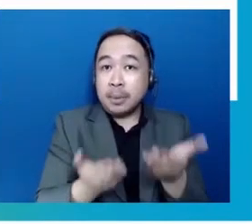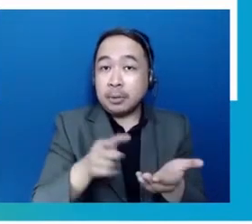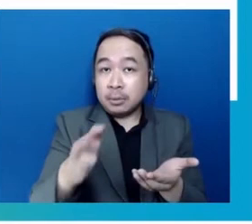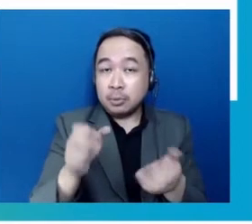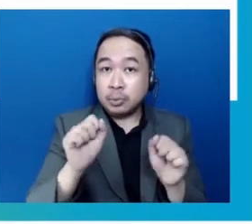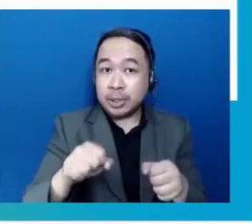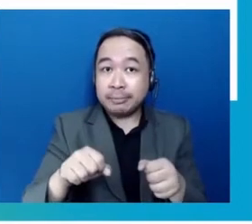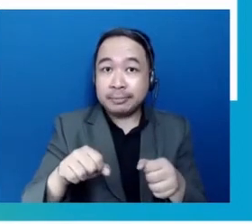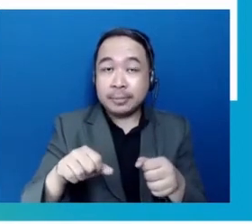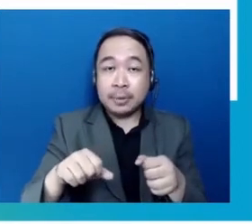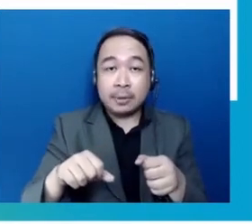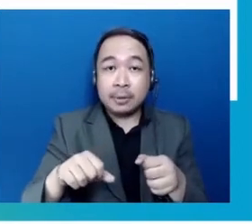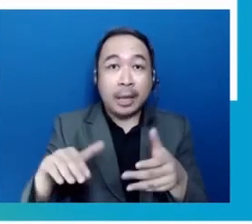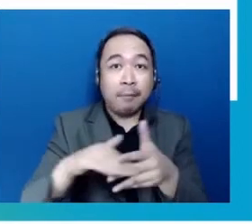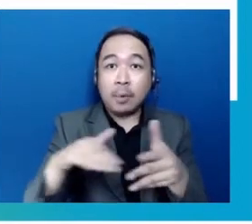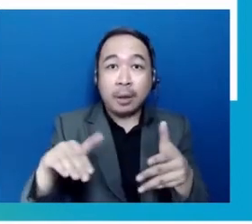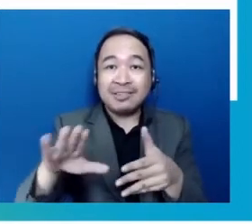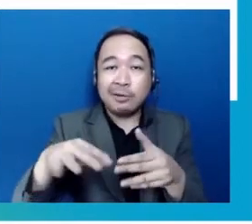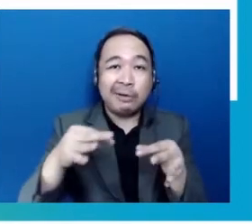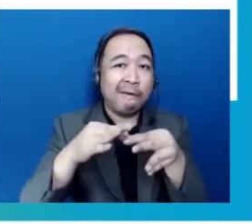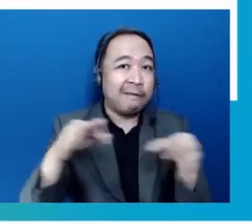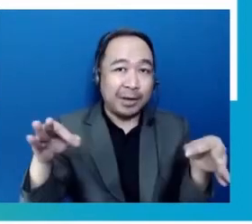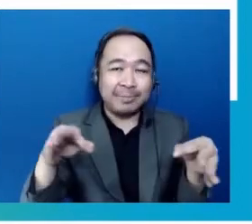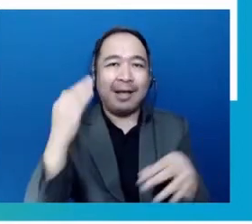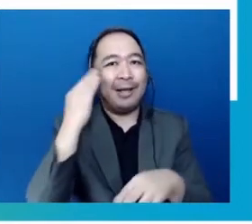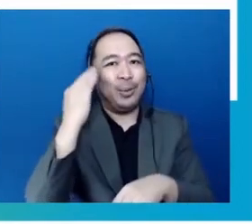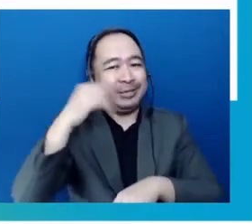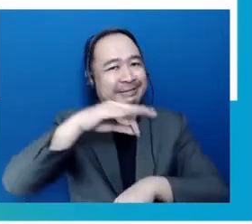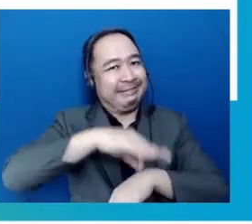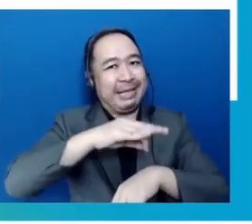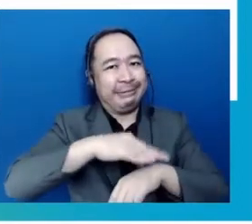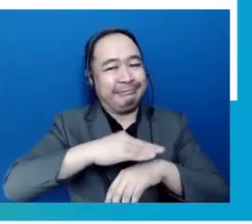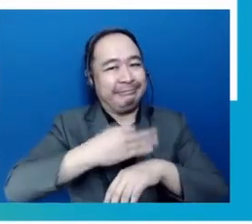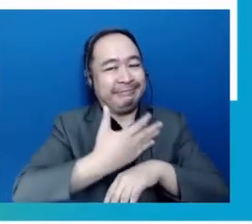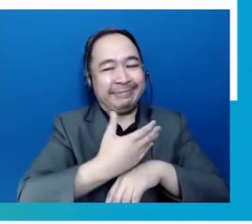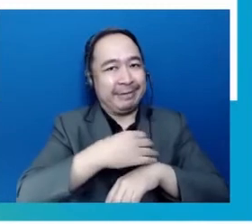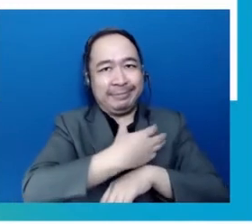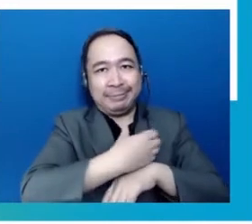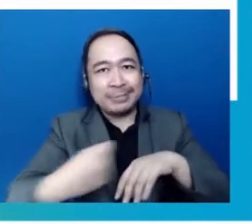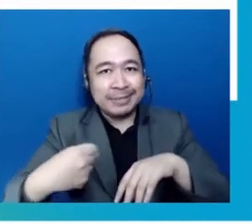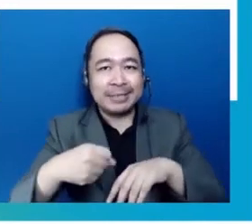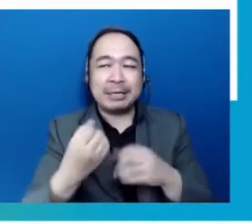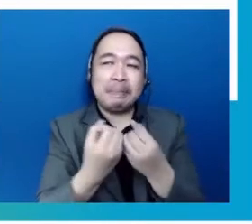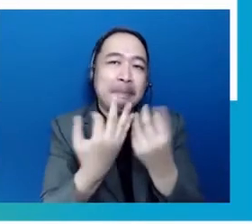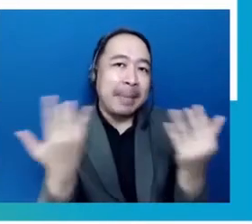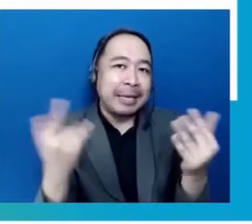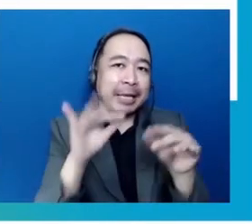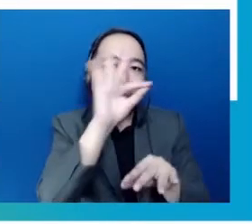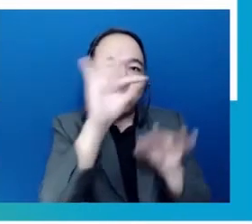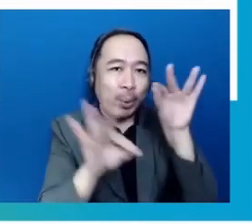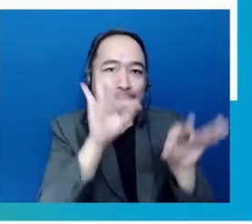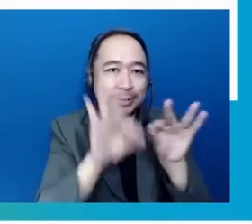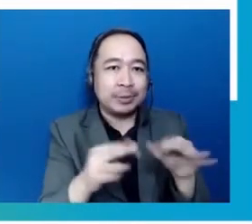your statement or any questions? I'm conscious of time. There are quite a lot of questions coming in externally, please. Thank